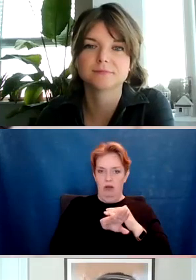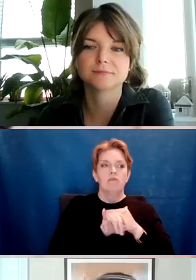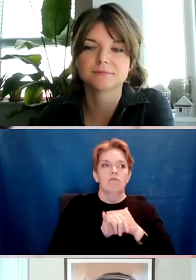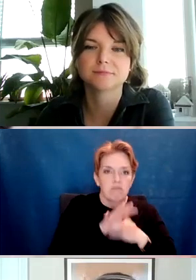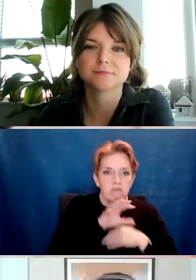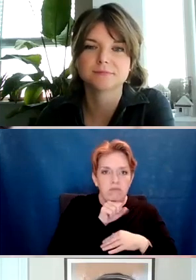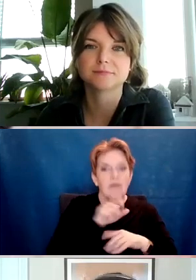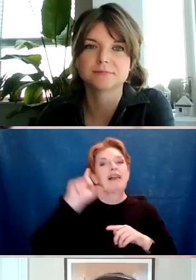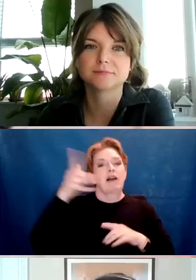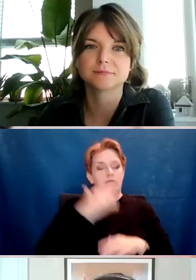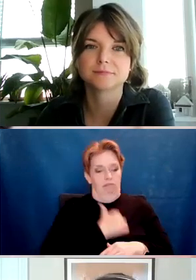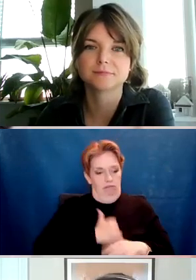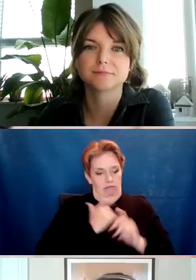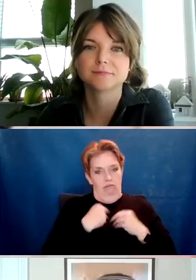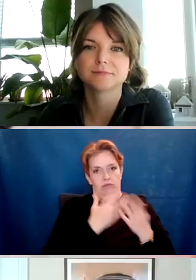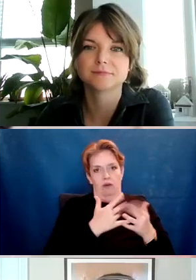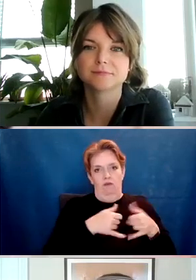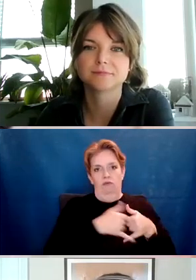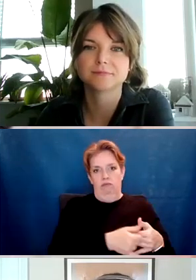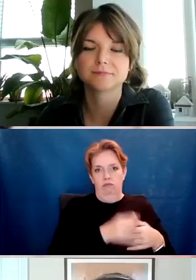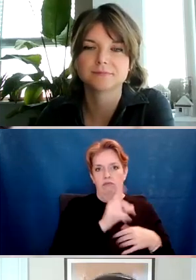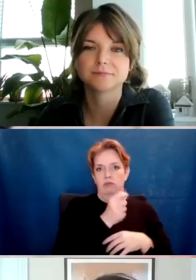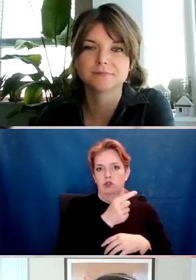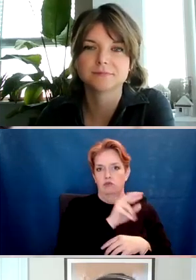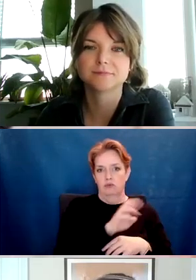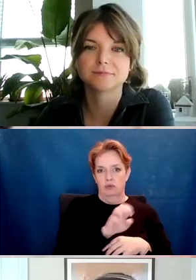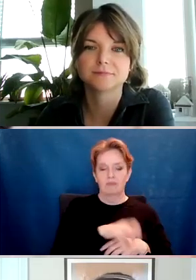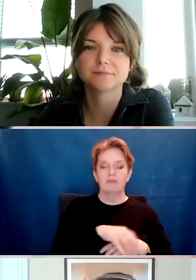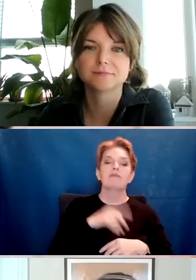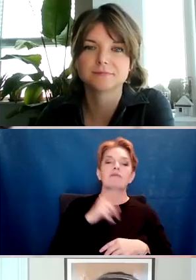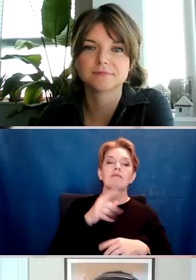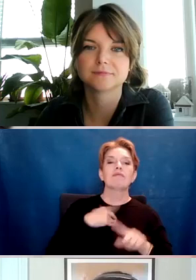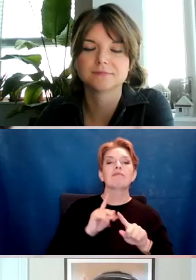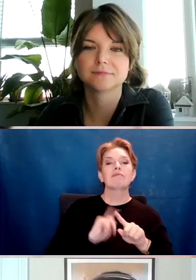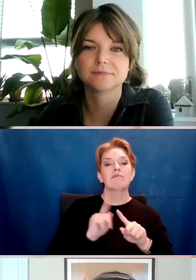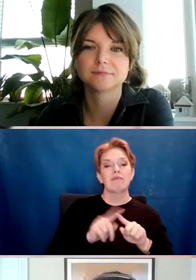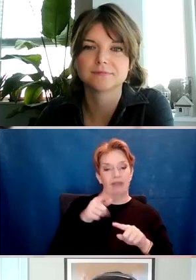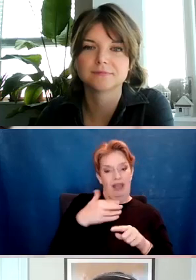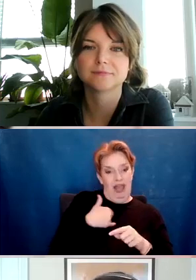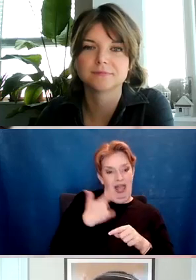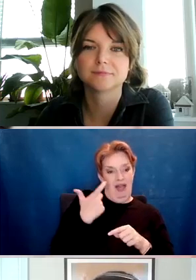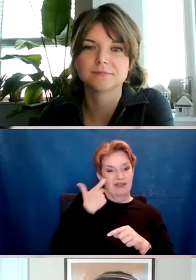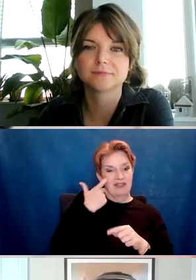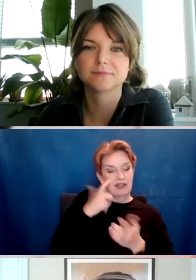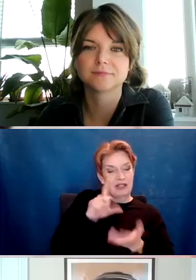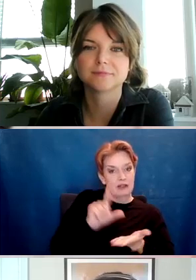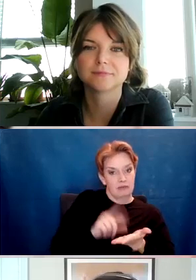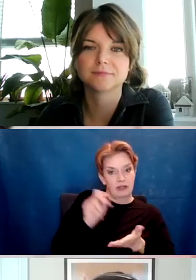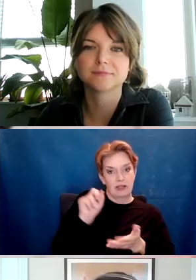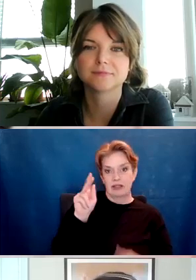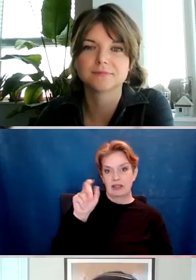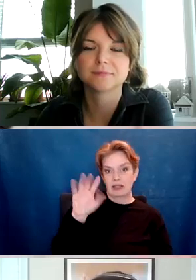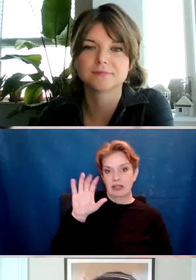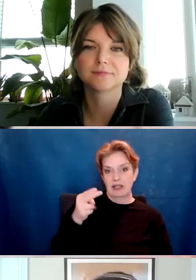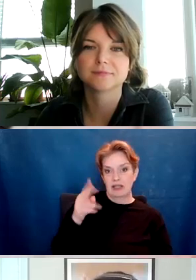at Melrose, and perhaps order the publication of this recently discovered sketchbook, generously shared by